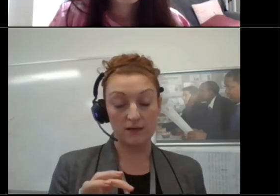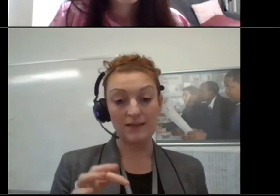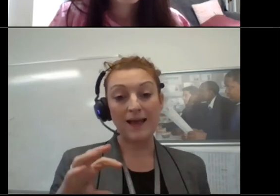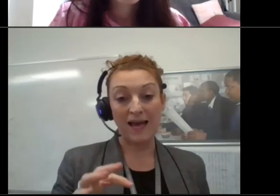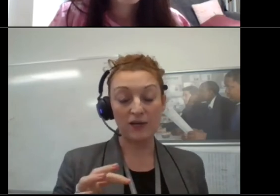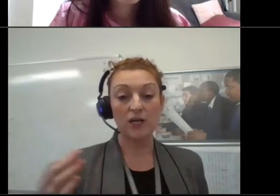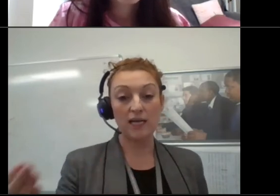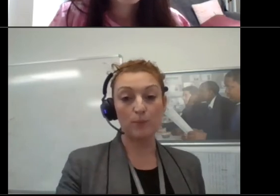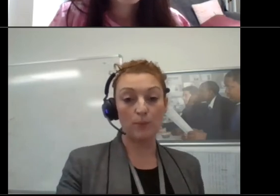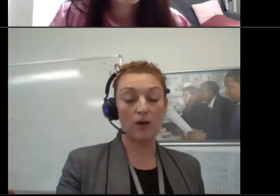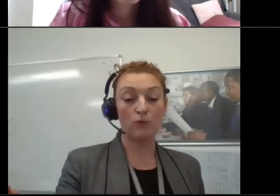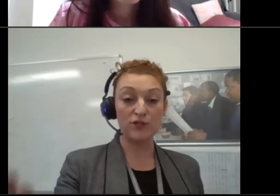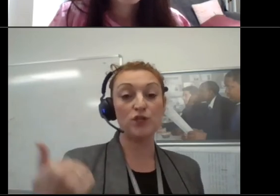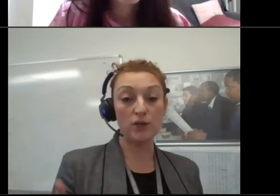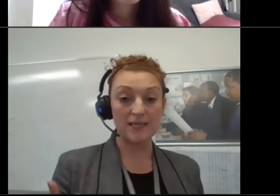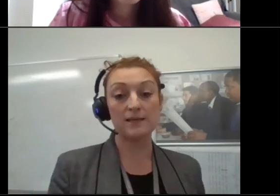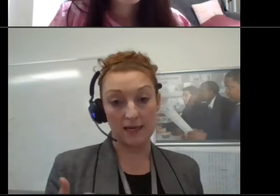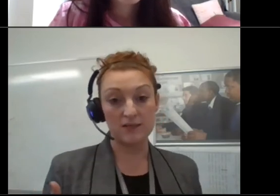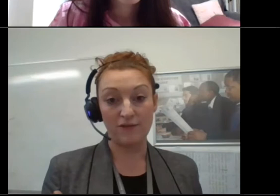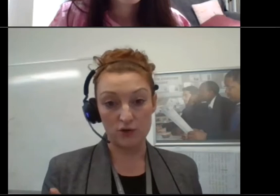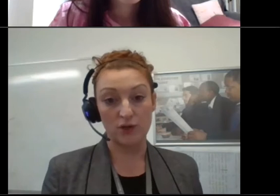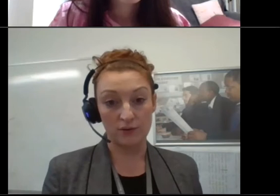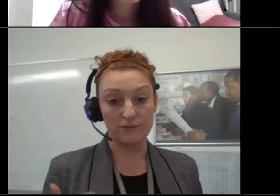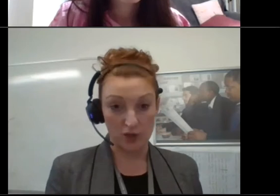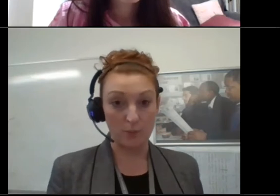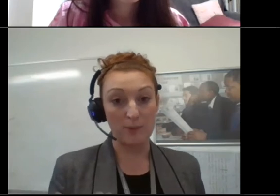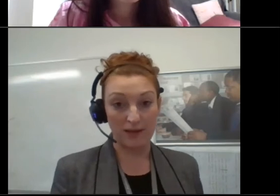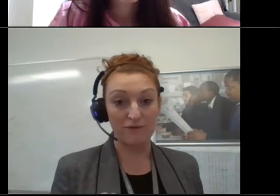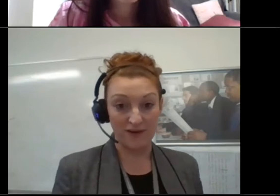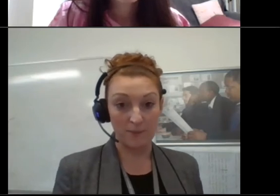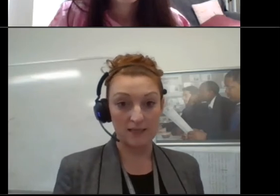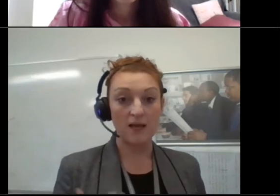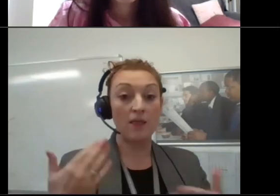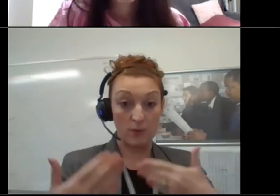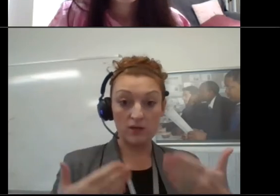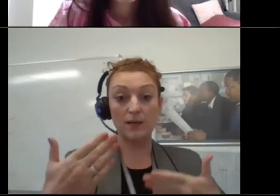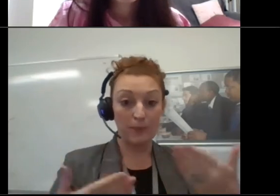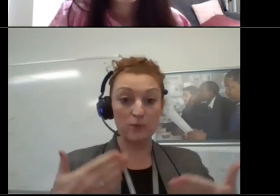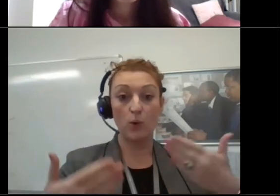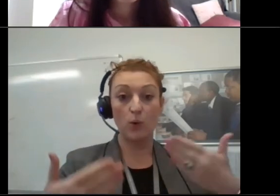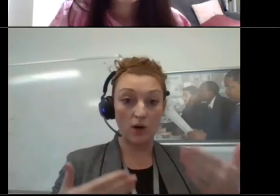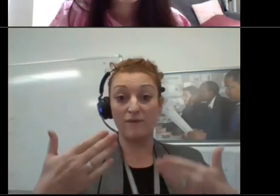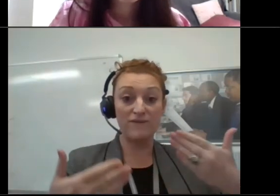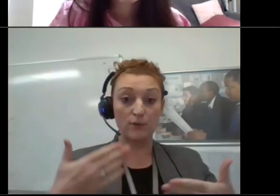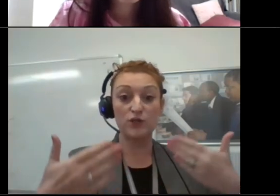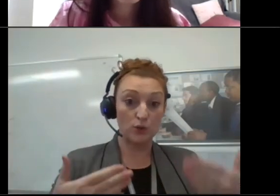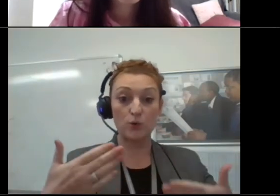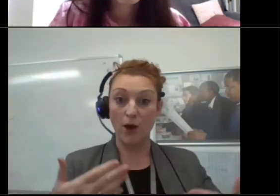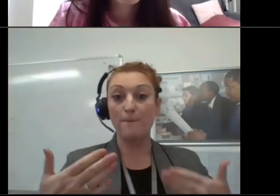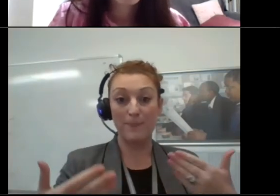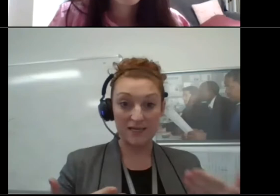sorts of things actually reduce executive function for young people and for families. They're asking people to work on a